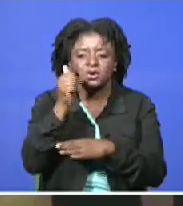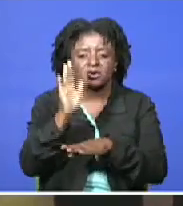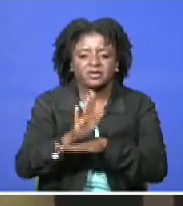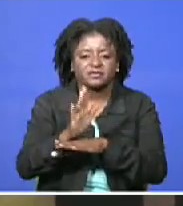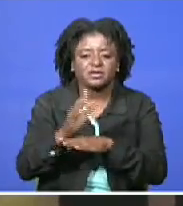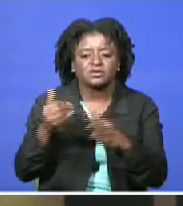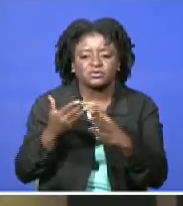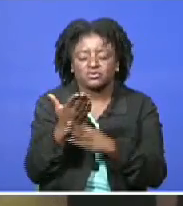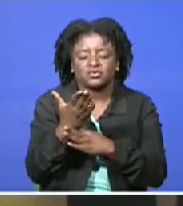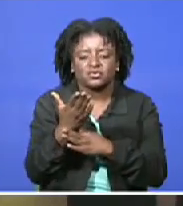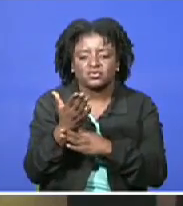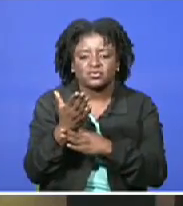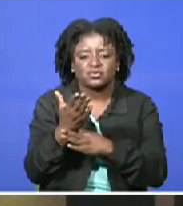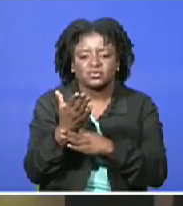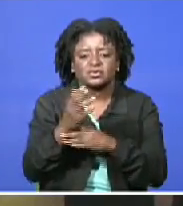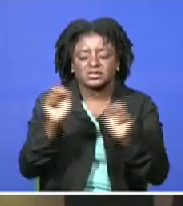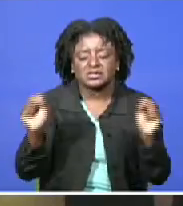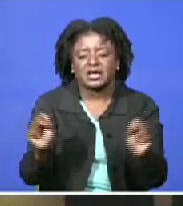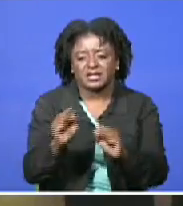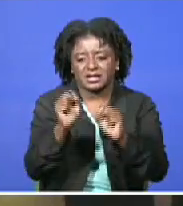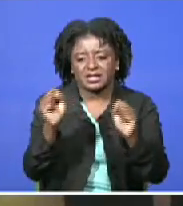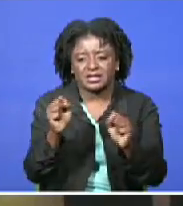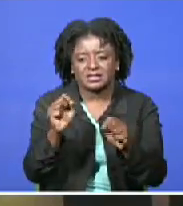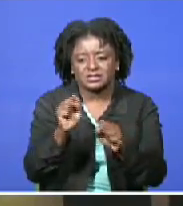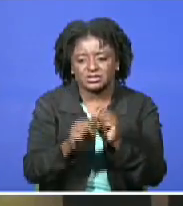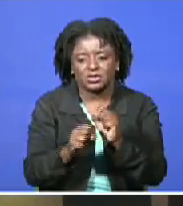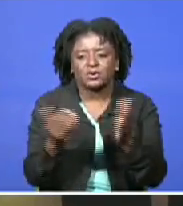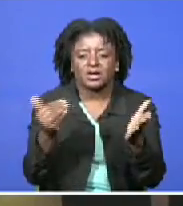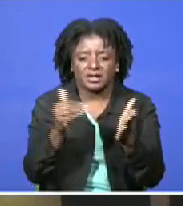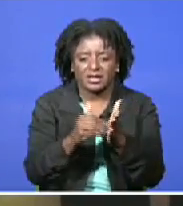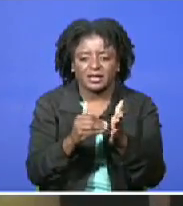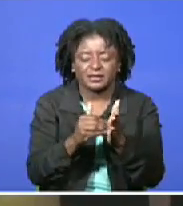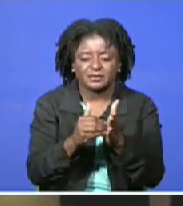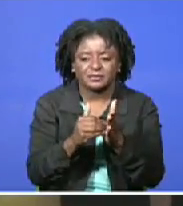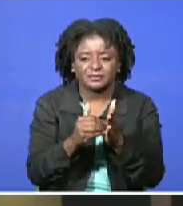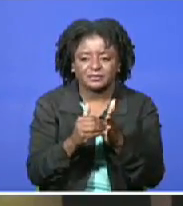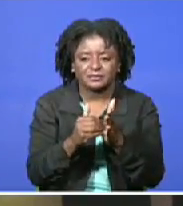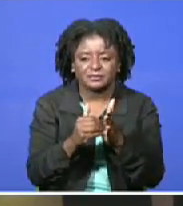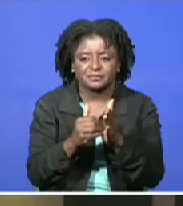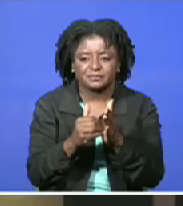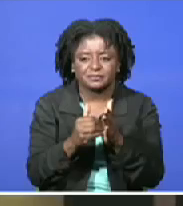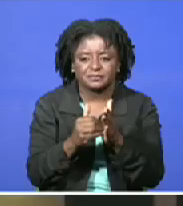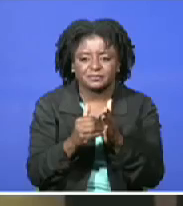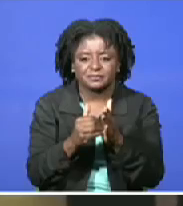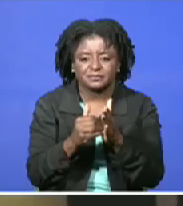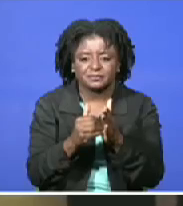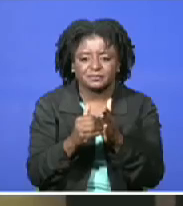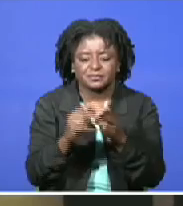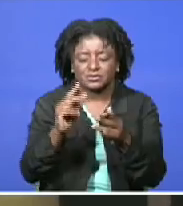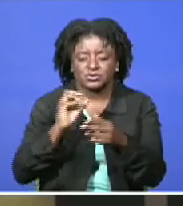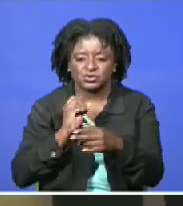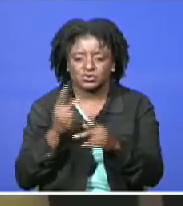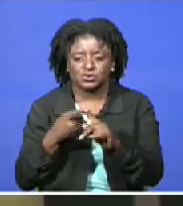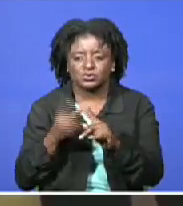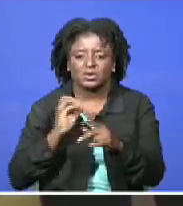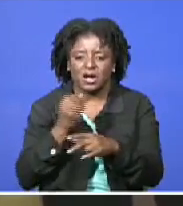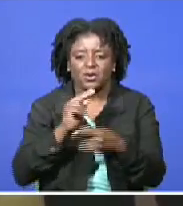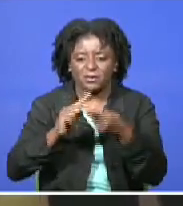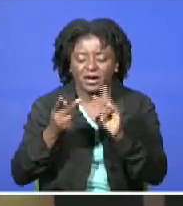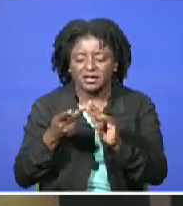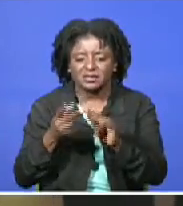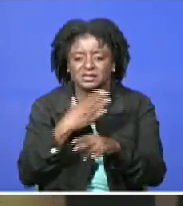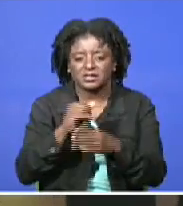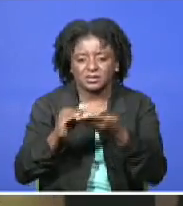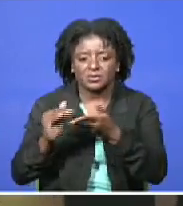through to Saturday. So again, to our partners and also the community, come out